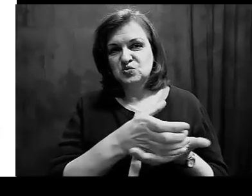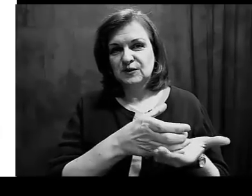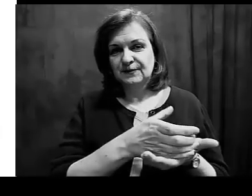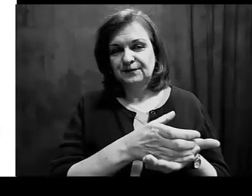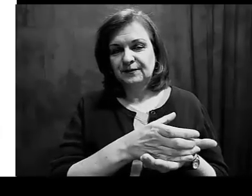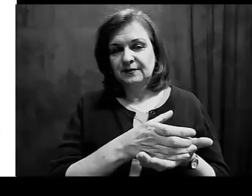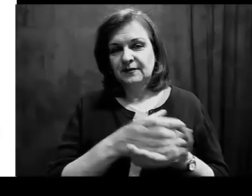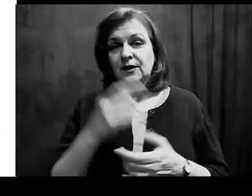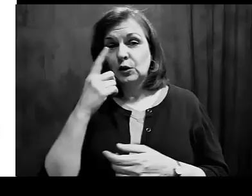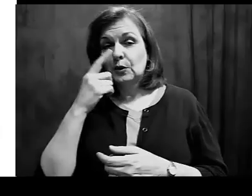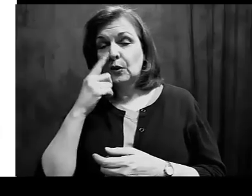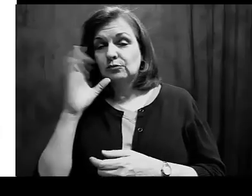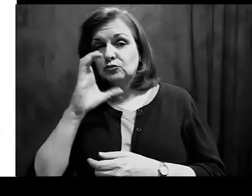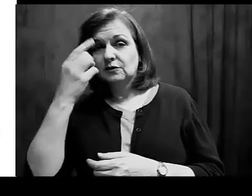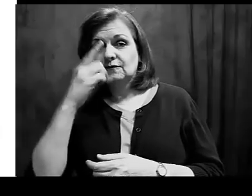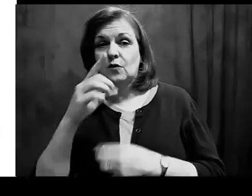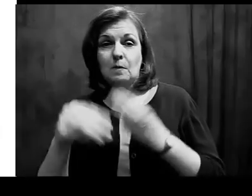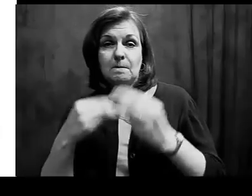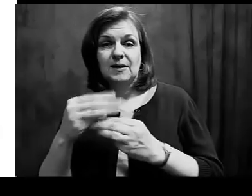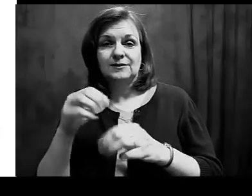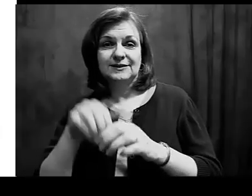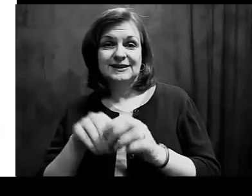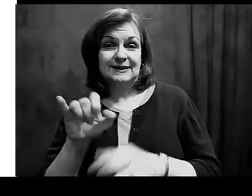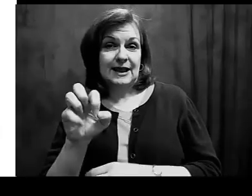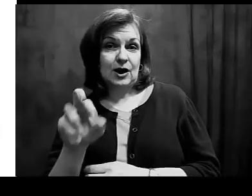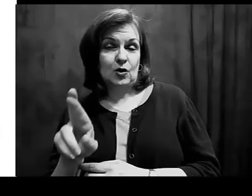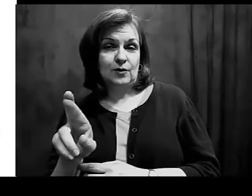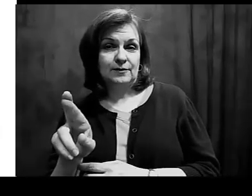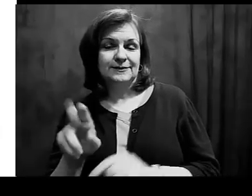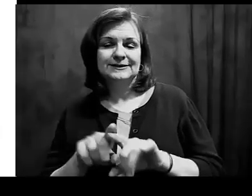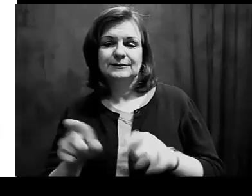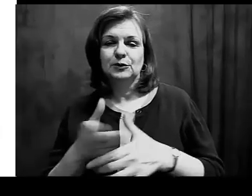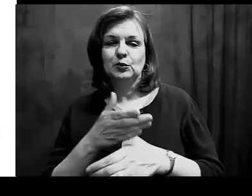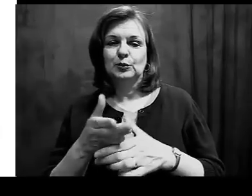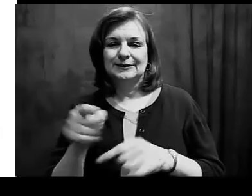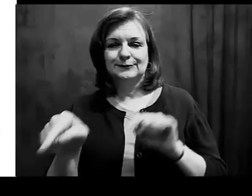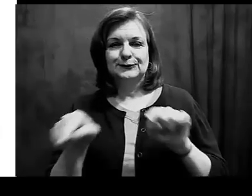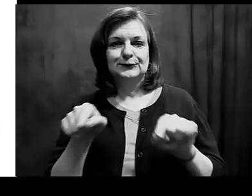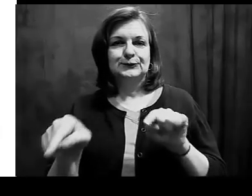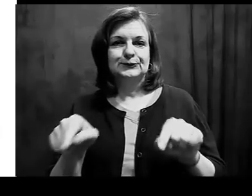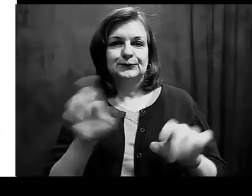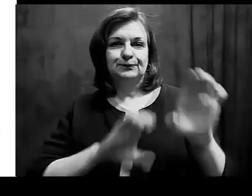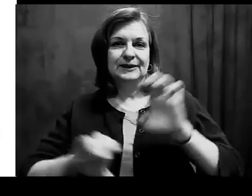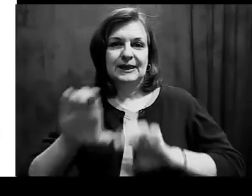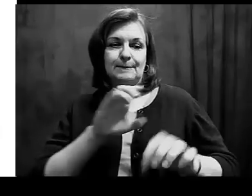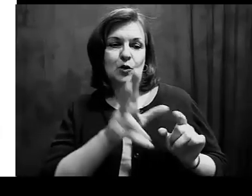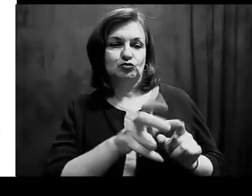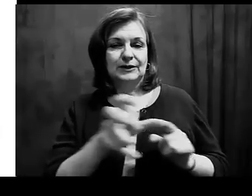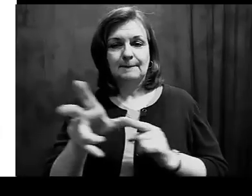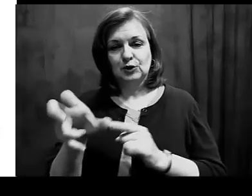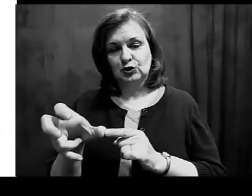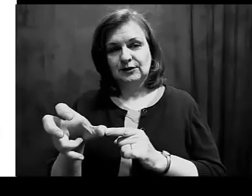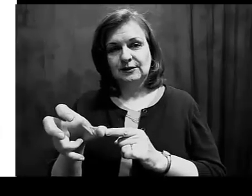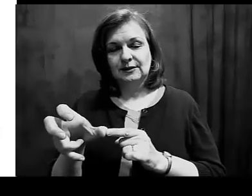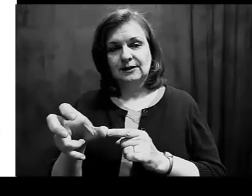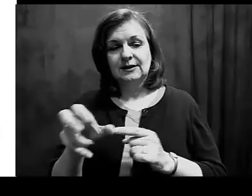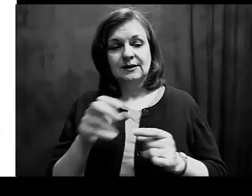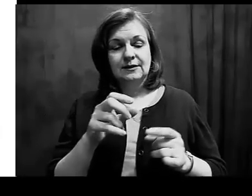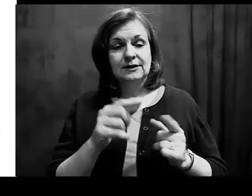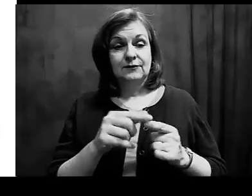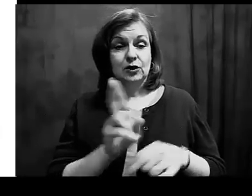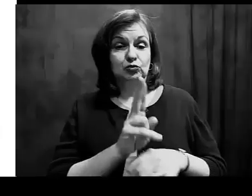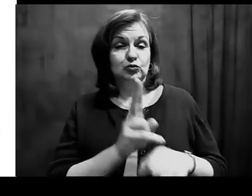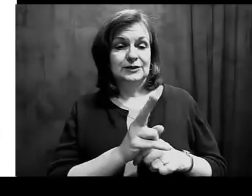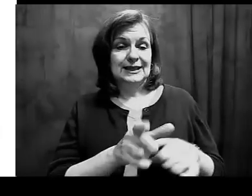for molecules in air. Okay, so the difference between our chemoreceptors here is whether or not they're